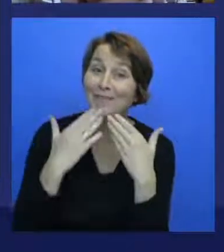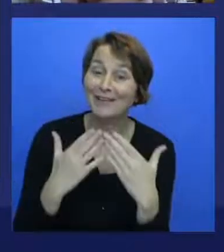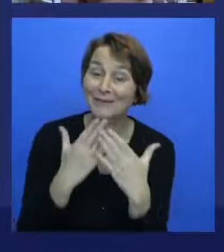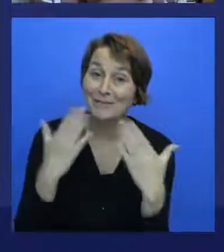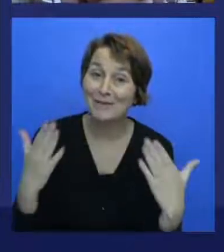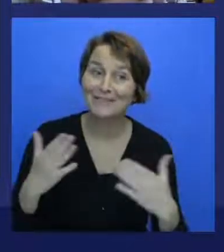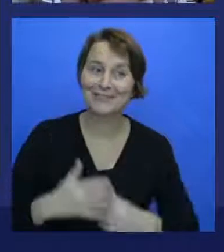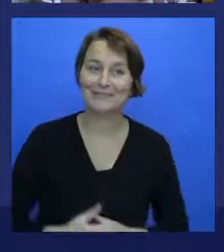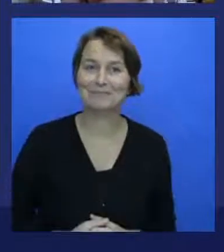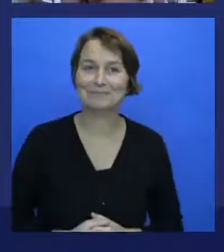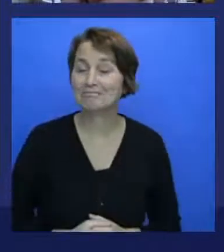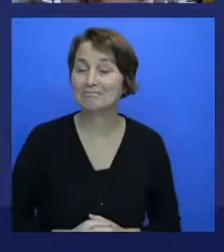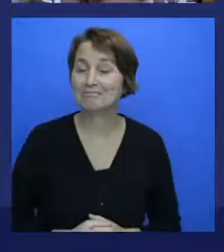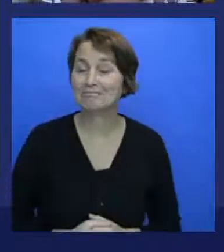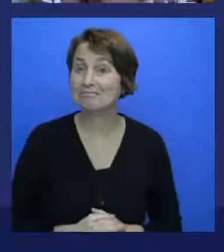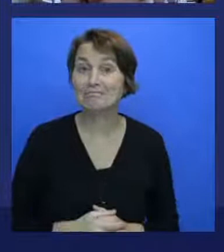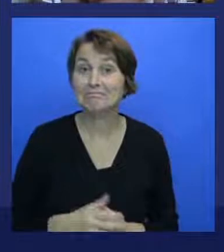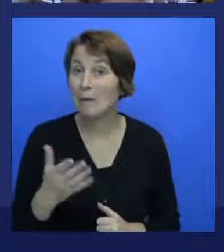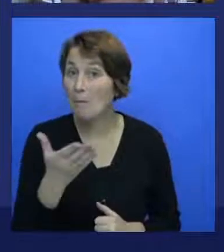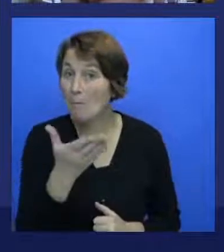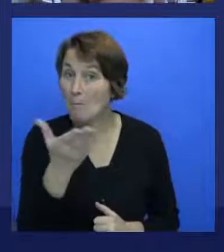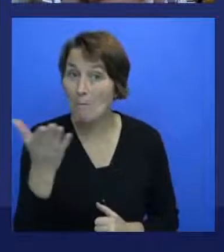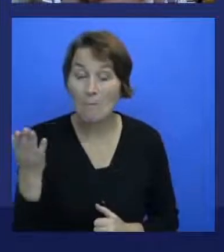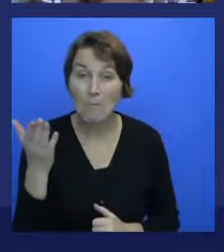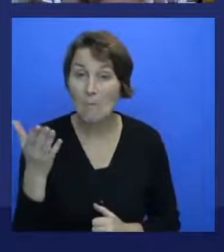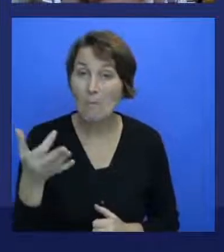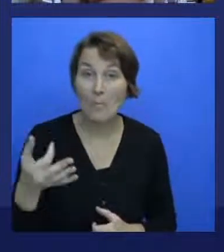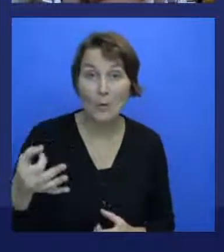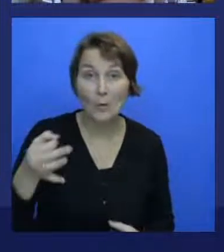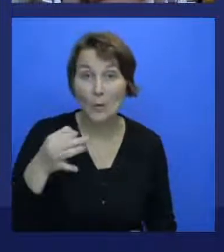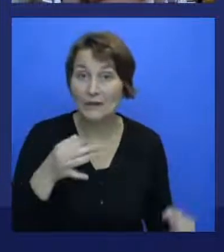If there's any more questions that you would